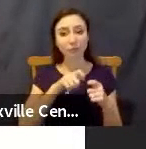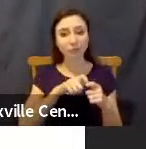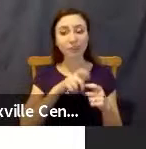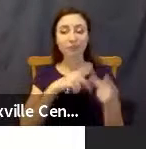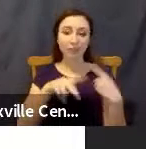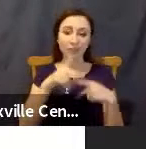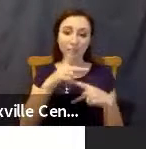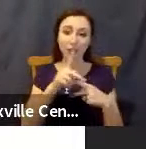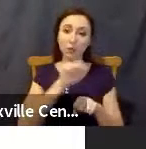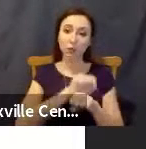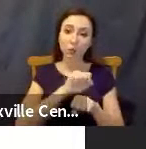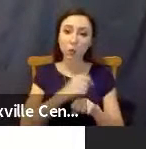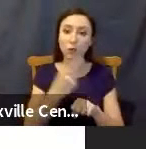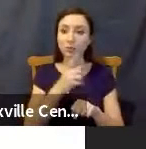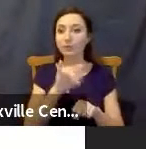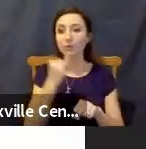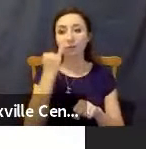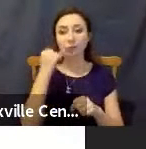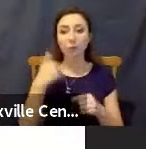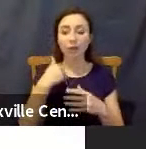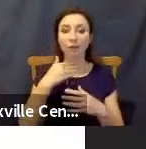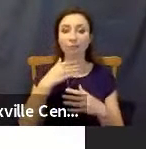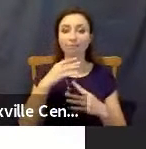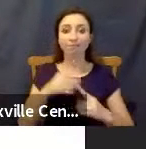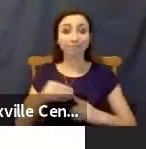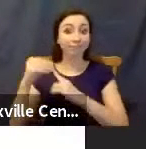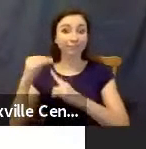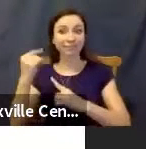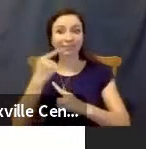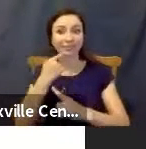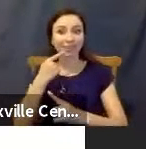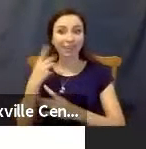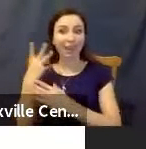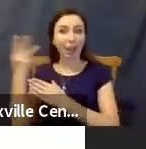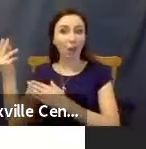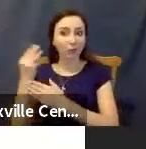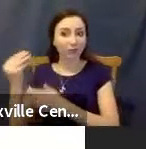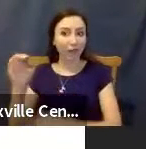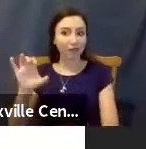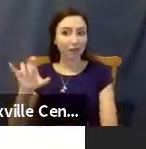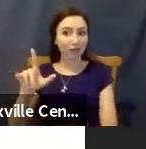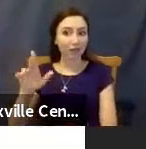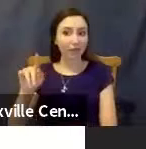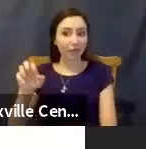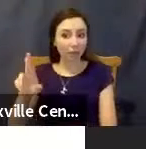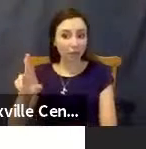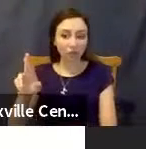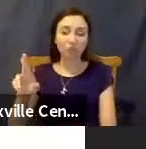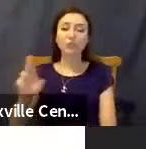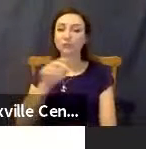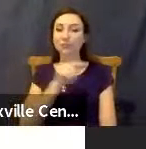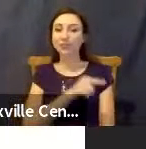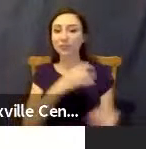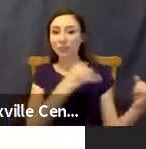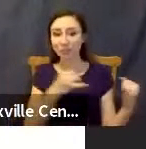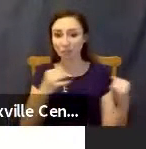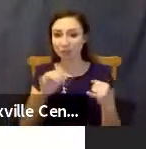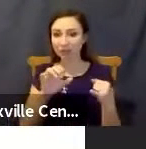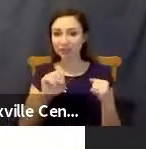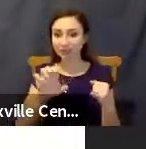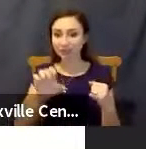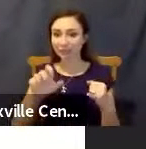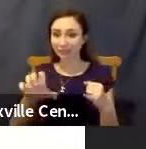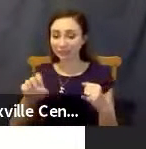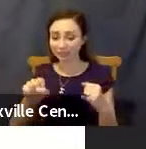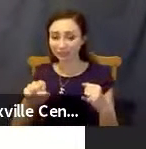So I think, having that caveat in there stating that it's outside of a cluster, these are independent cases. So I think that's kind